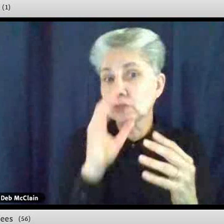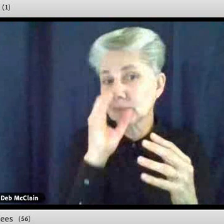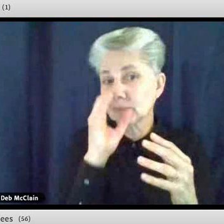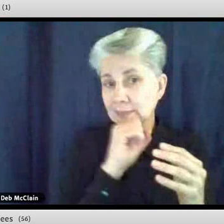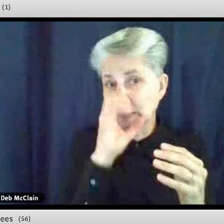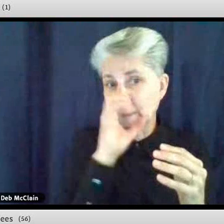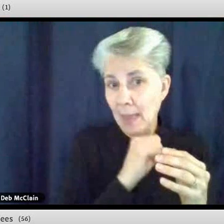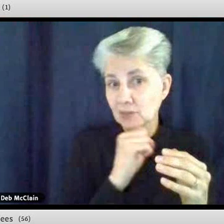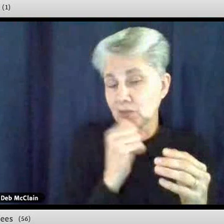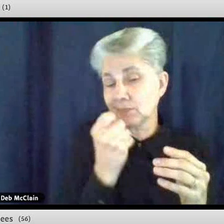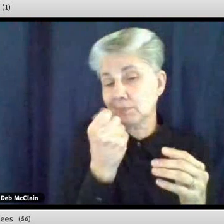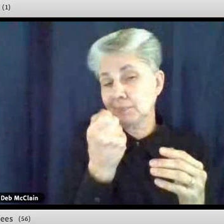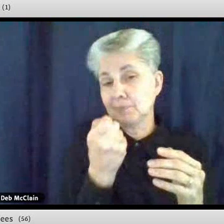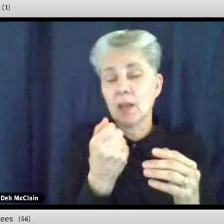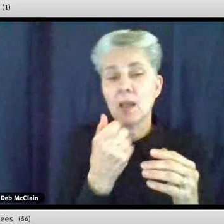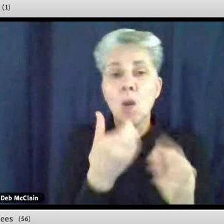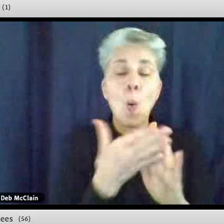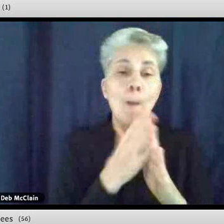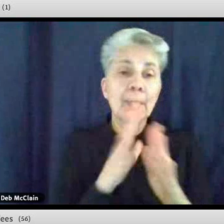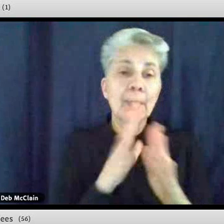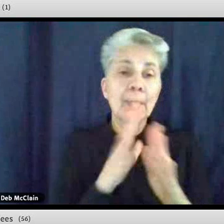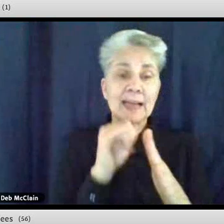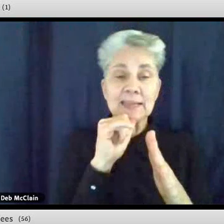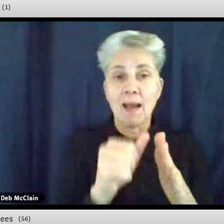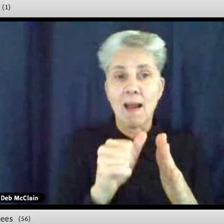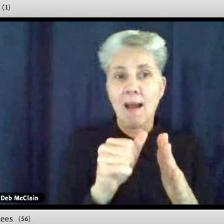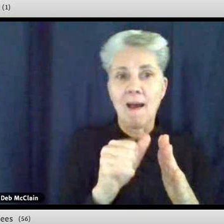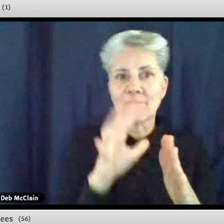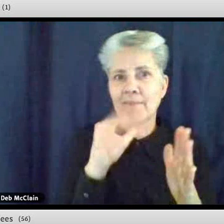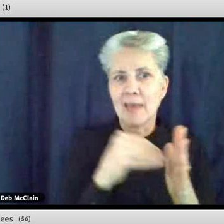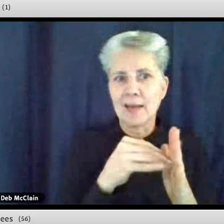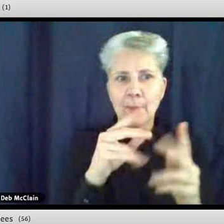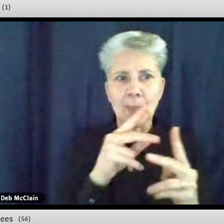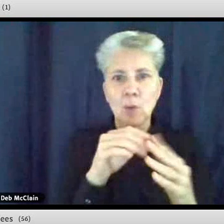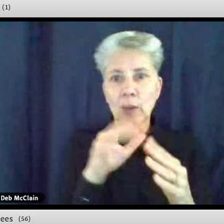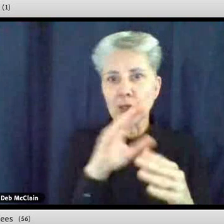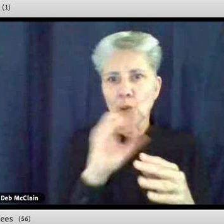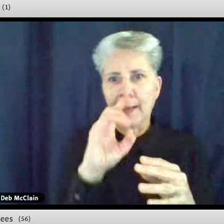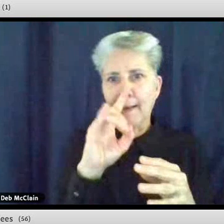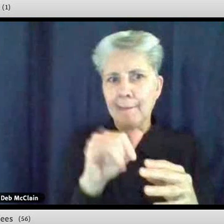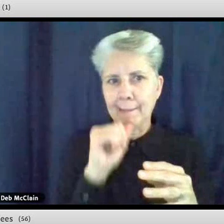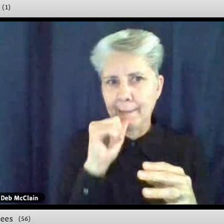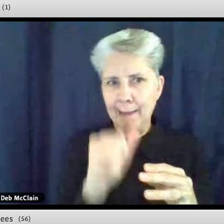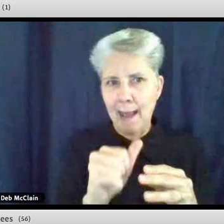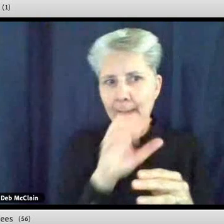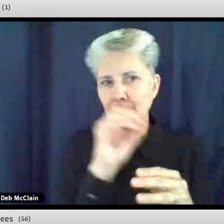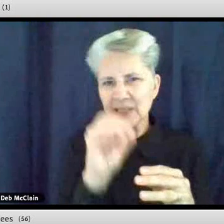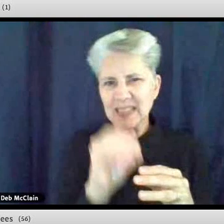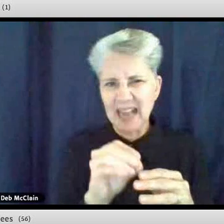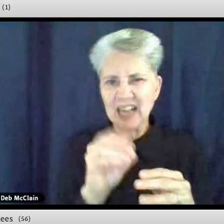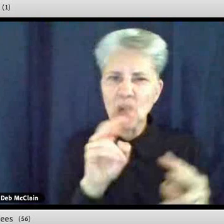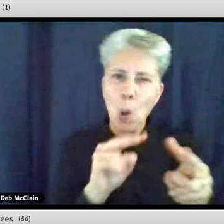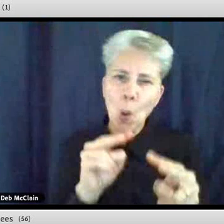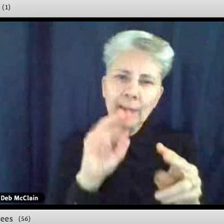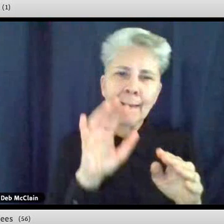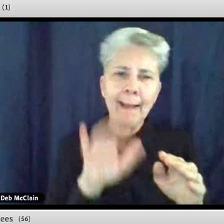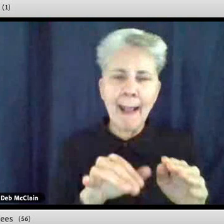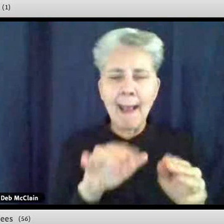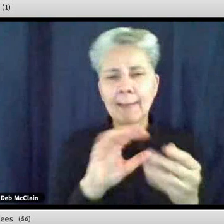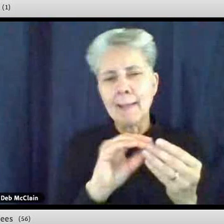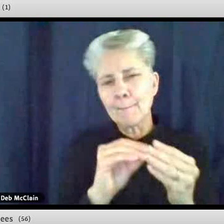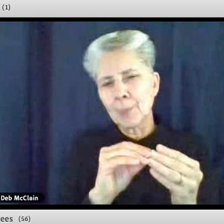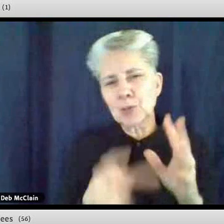of peace that it's not, 5,000 people in your county. So again, it's looking at percentages, it's looking at